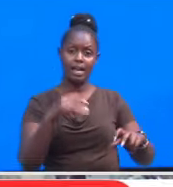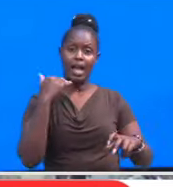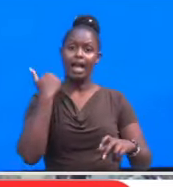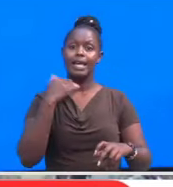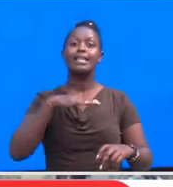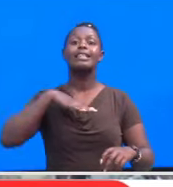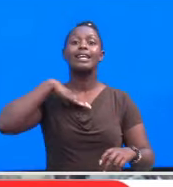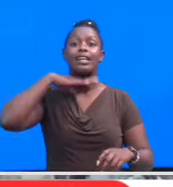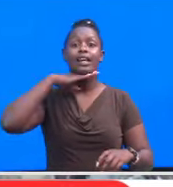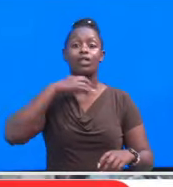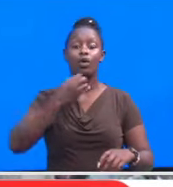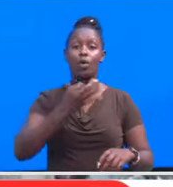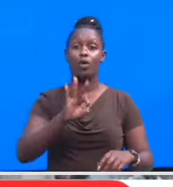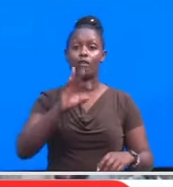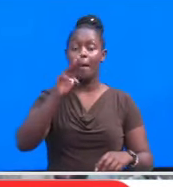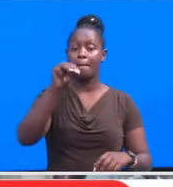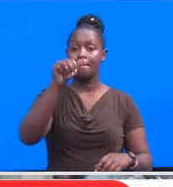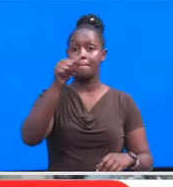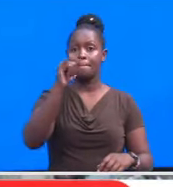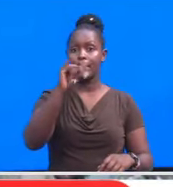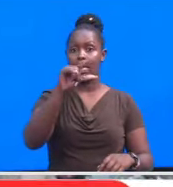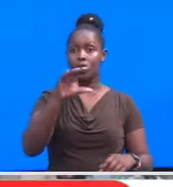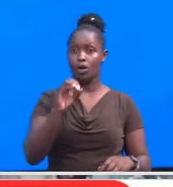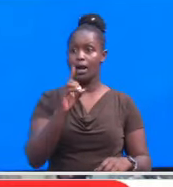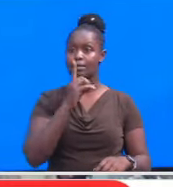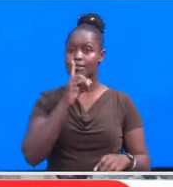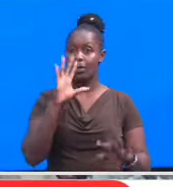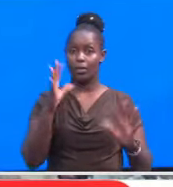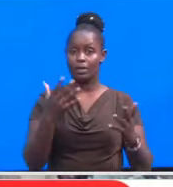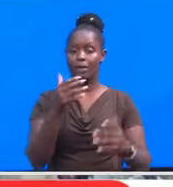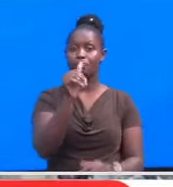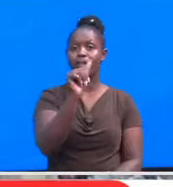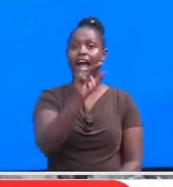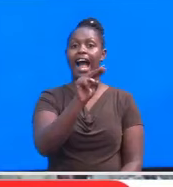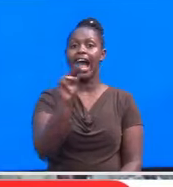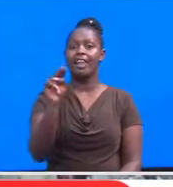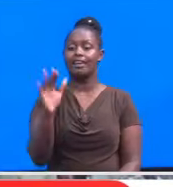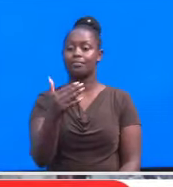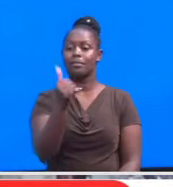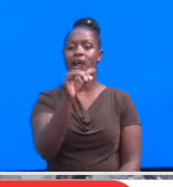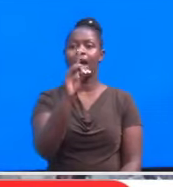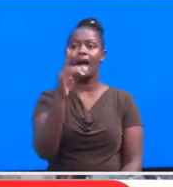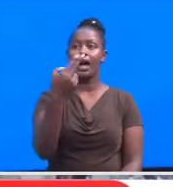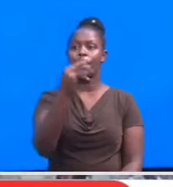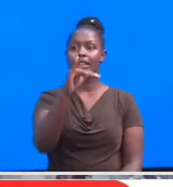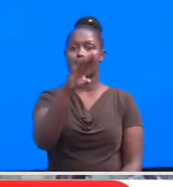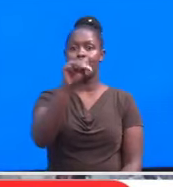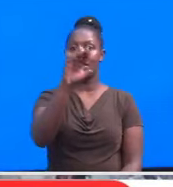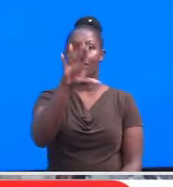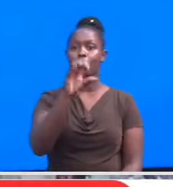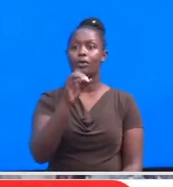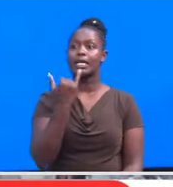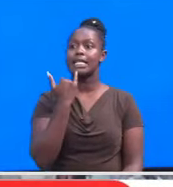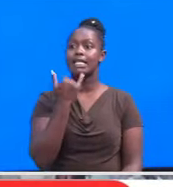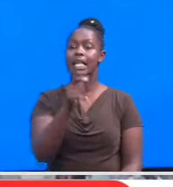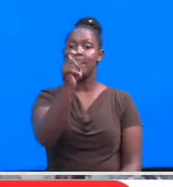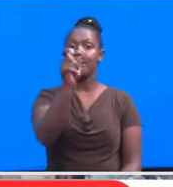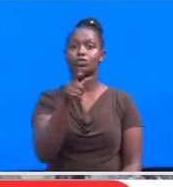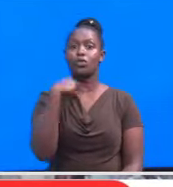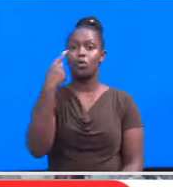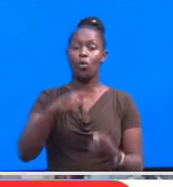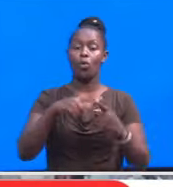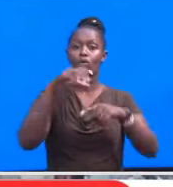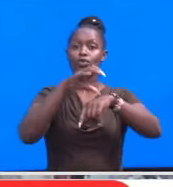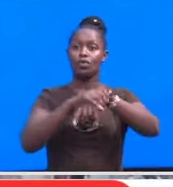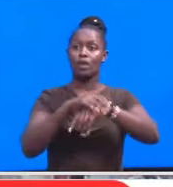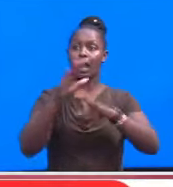finance director Eric Maigo have revealed that Anna Thiambo is the main suspect after she was captured by CCTV footage, seemingly escaping